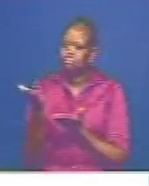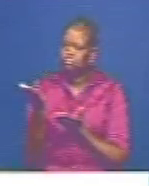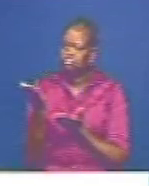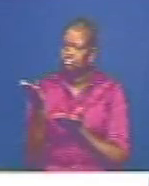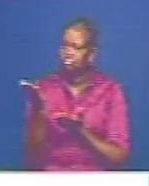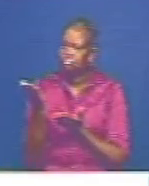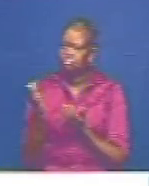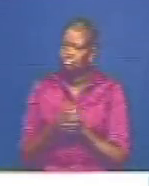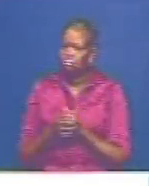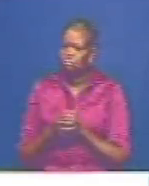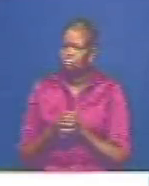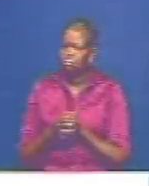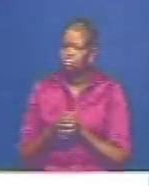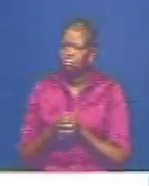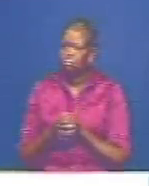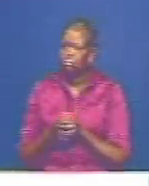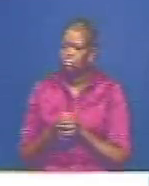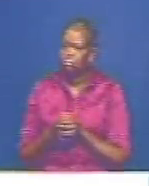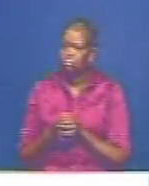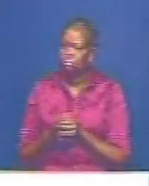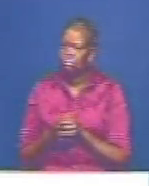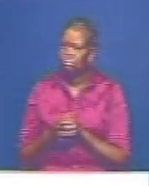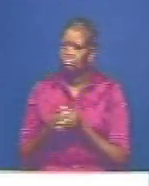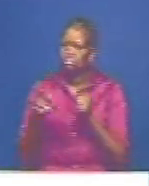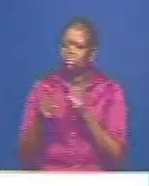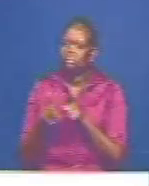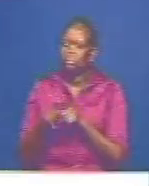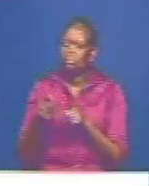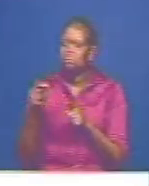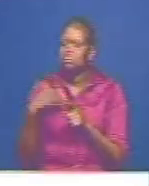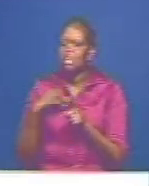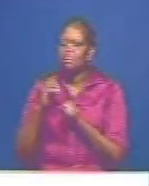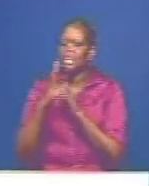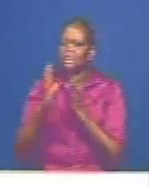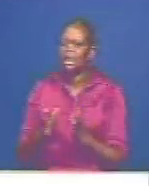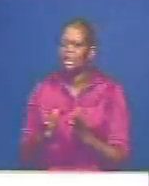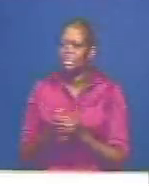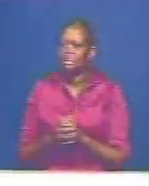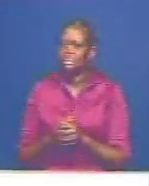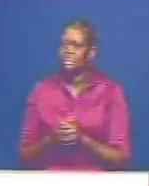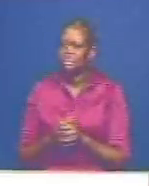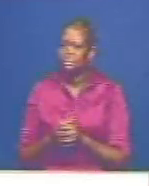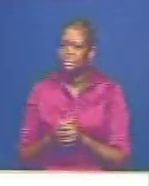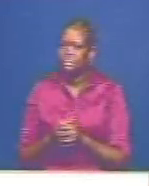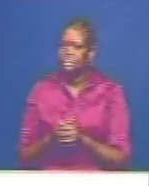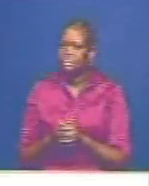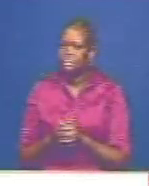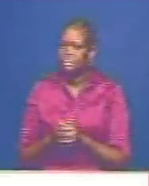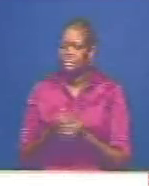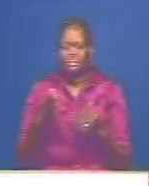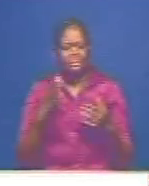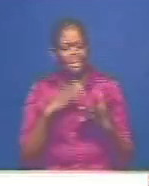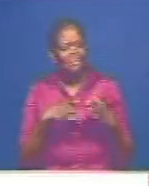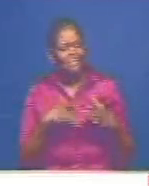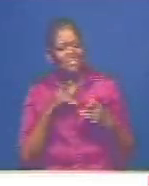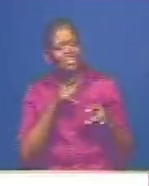Aha. Camrio, then behind written. Then behind Ama Mentor. Mm-hmm. Najua wengine saizi wanaona tu iwe imenitosha. Yeah.